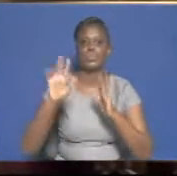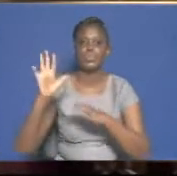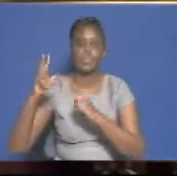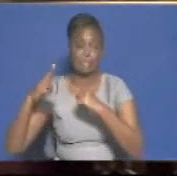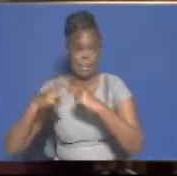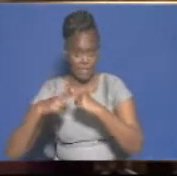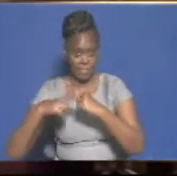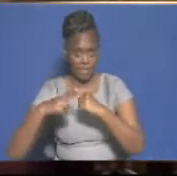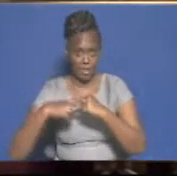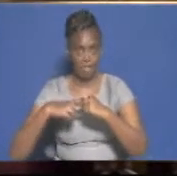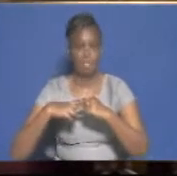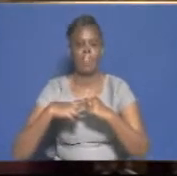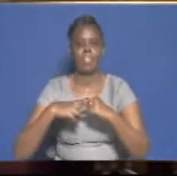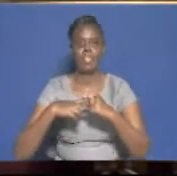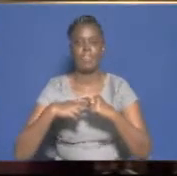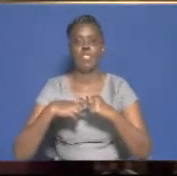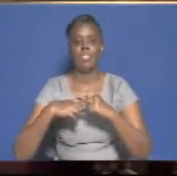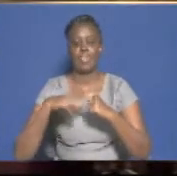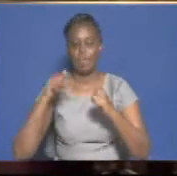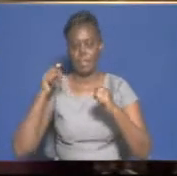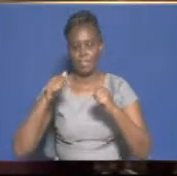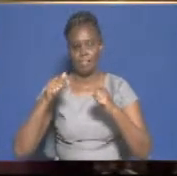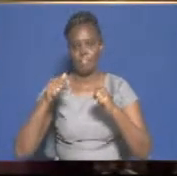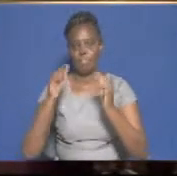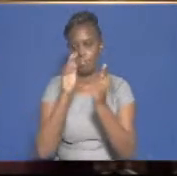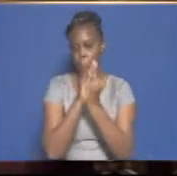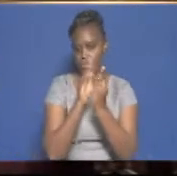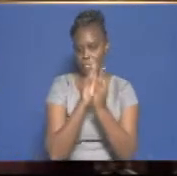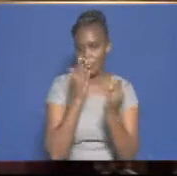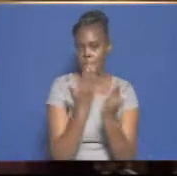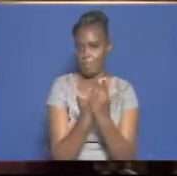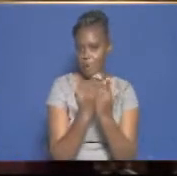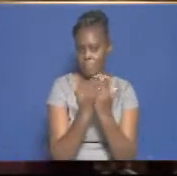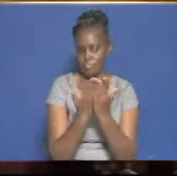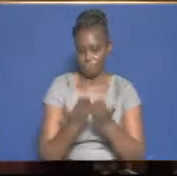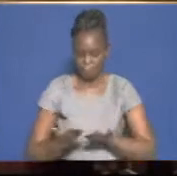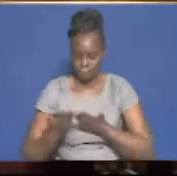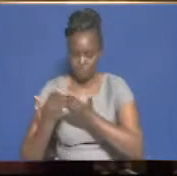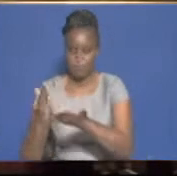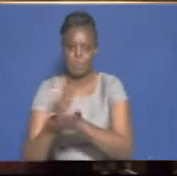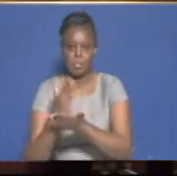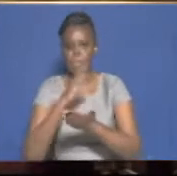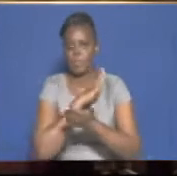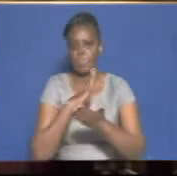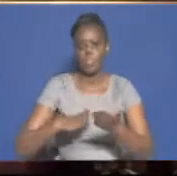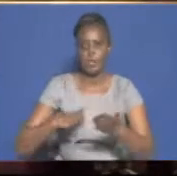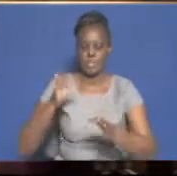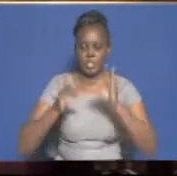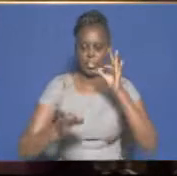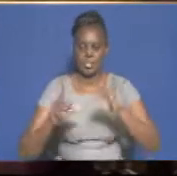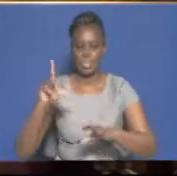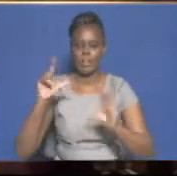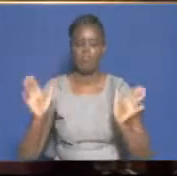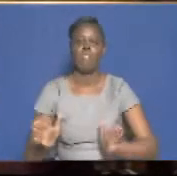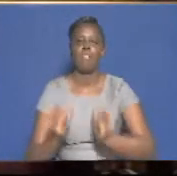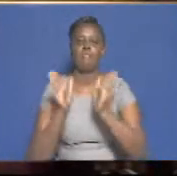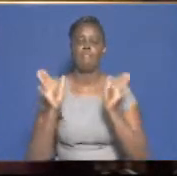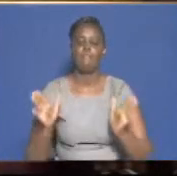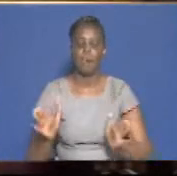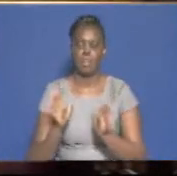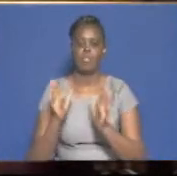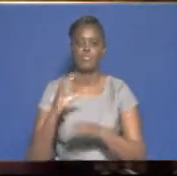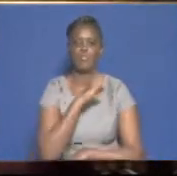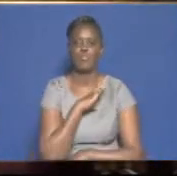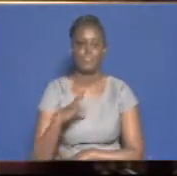227, these consolidated petitions stand committed to the Departmental Committee of Justice and Legal Affairs.